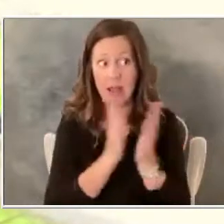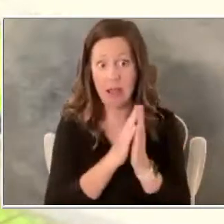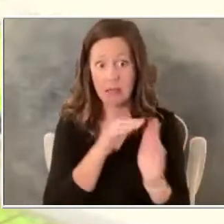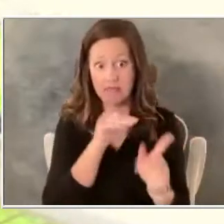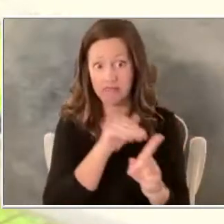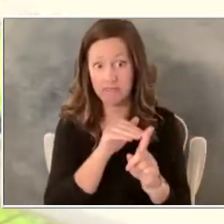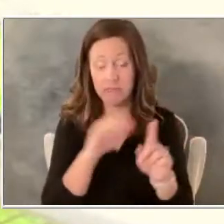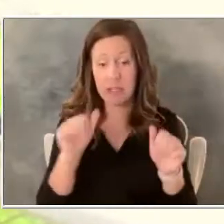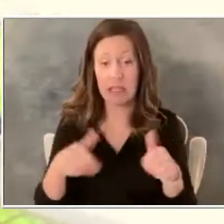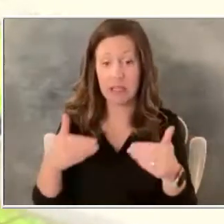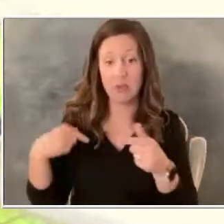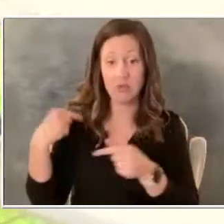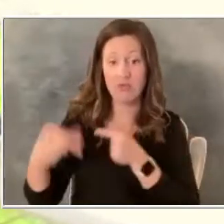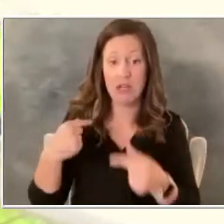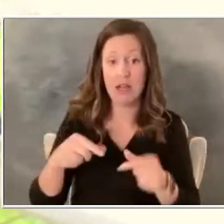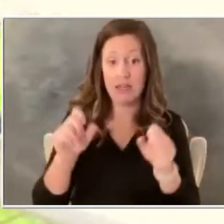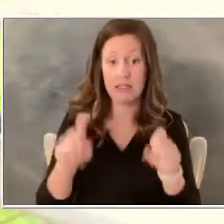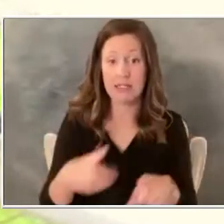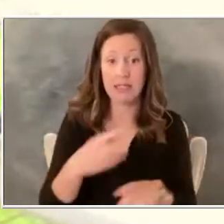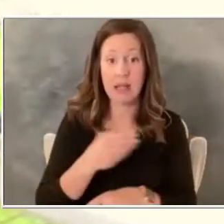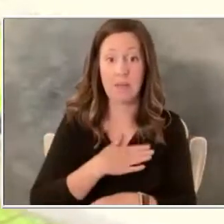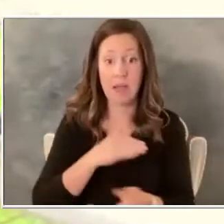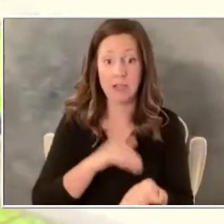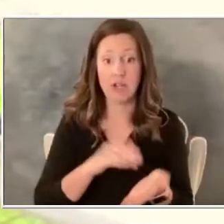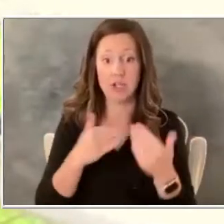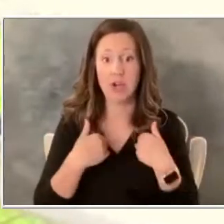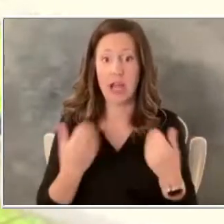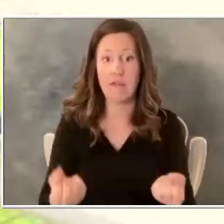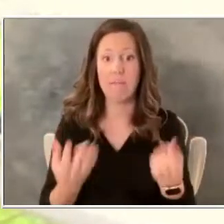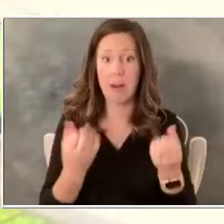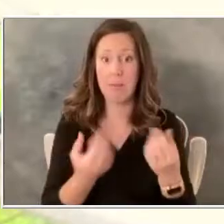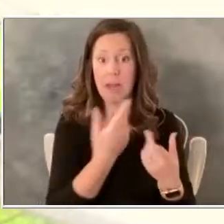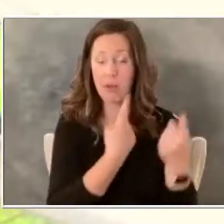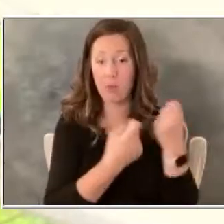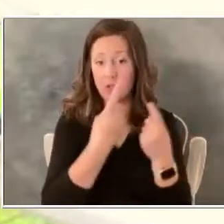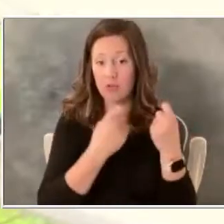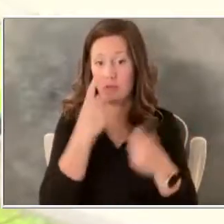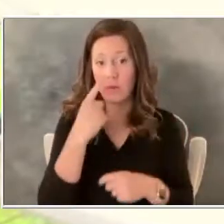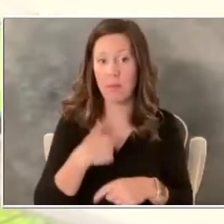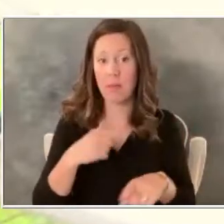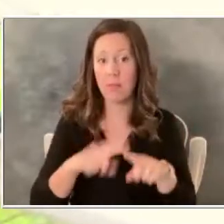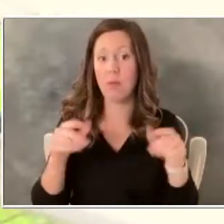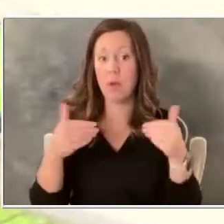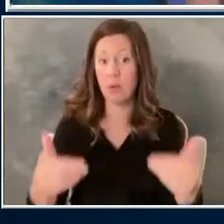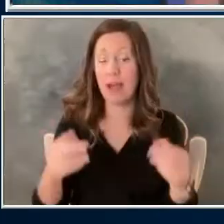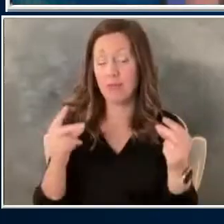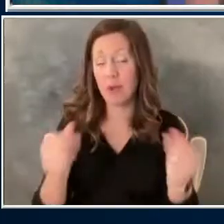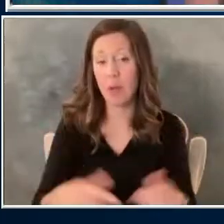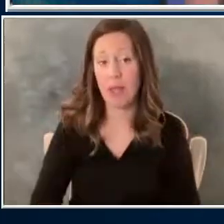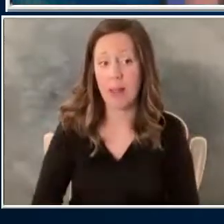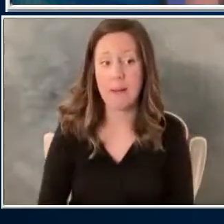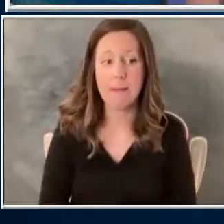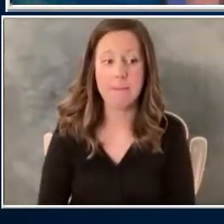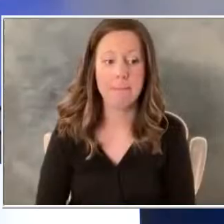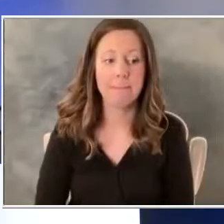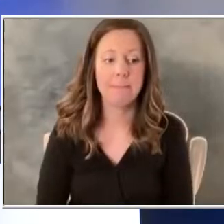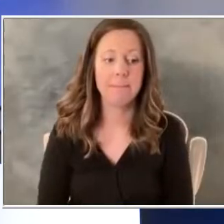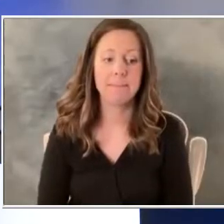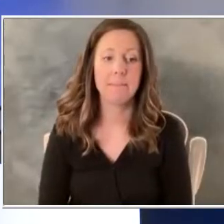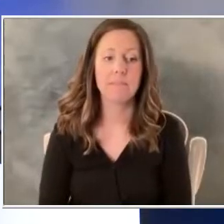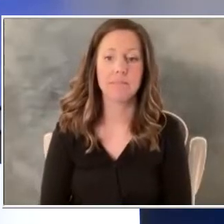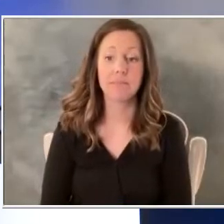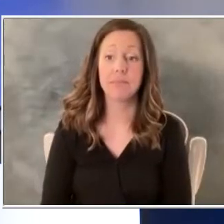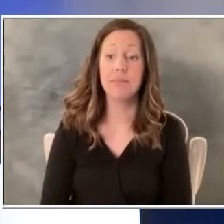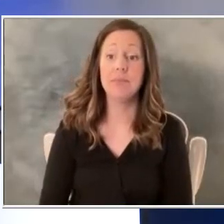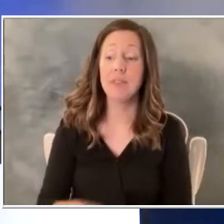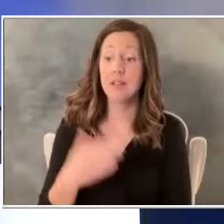genetic testing, and my provider had a lot of questions for me, but we went ahead and did that right away. So Dr. Fabian, Mikayla is a patient